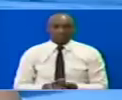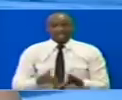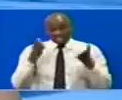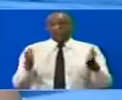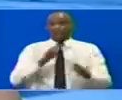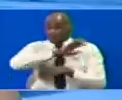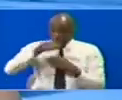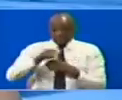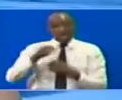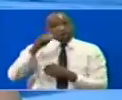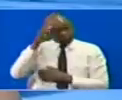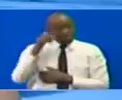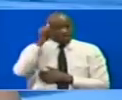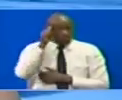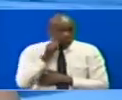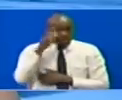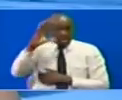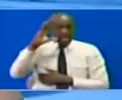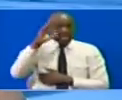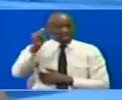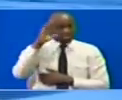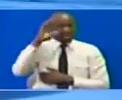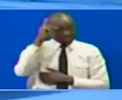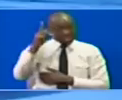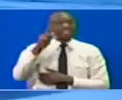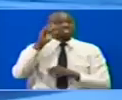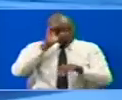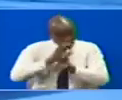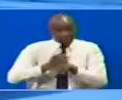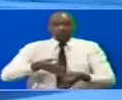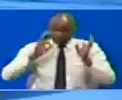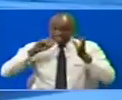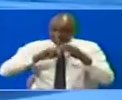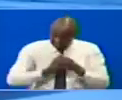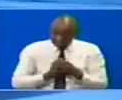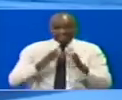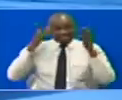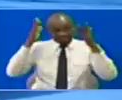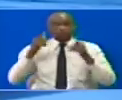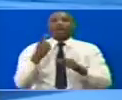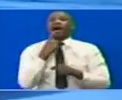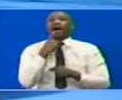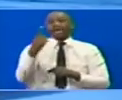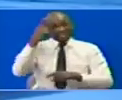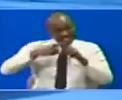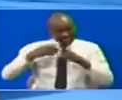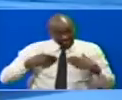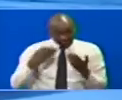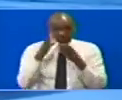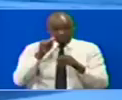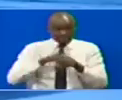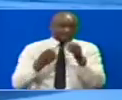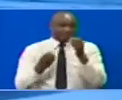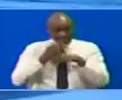Now, the All Saints Cathedral of the Anglican Church of Kenya has officially begun celebrations to mark 100 years of existence.